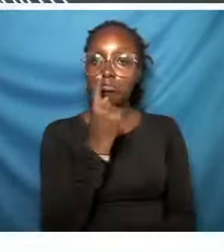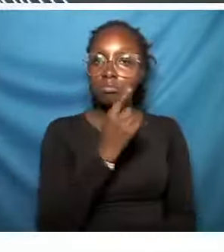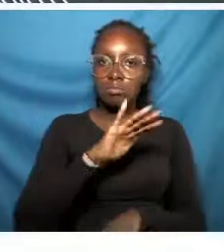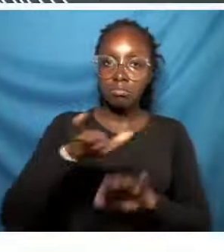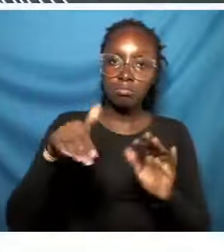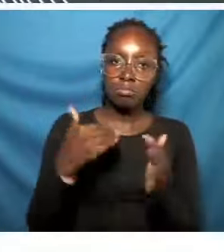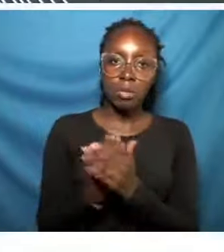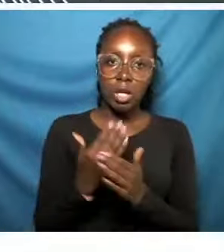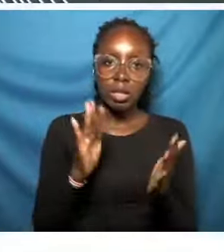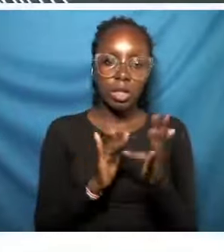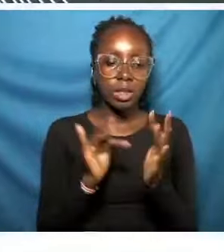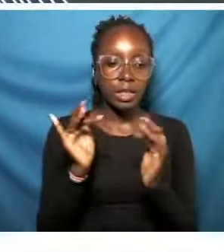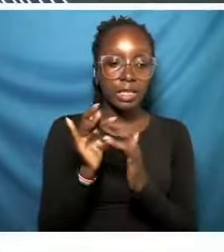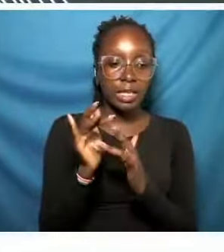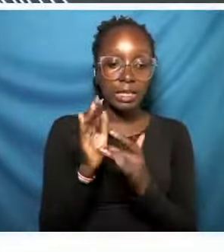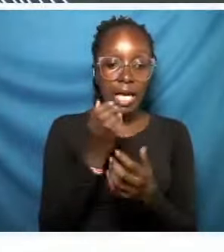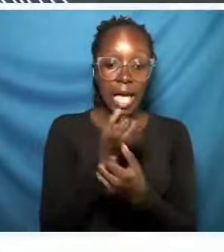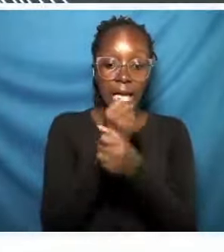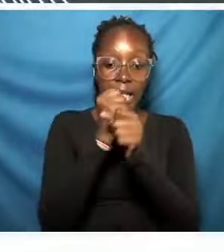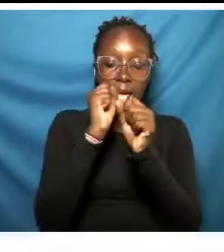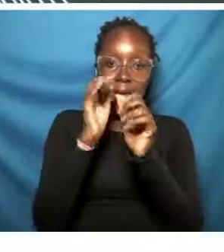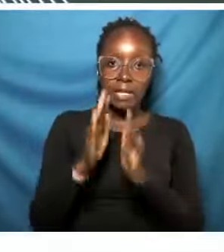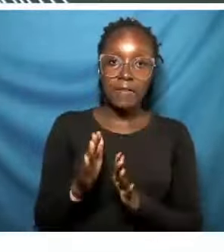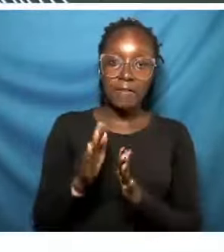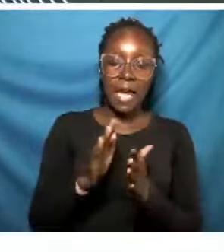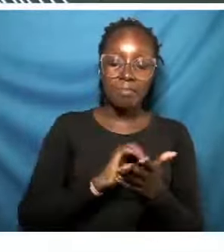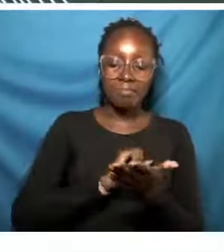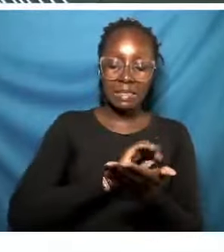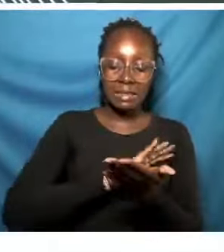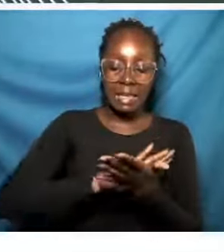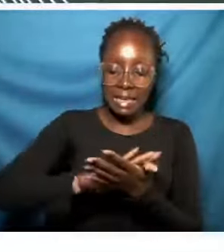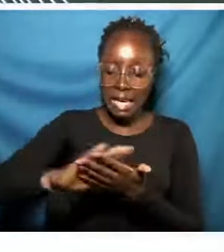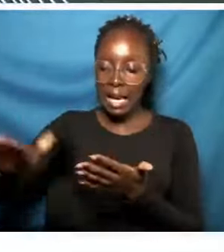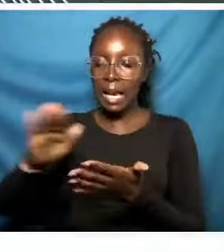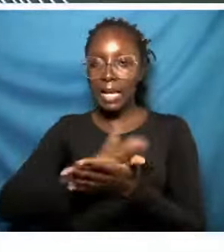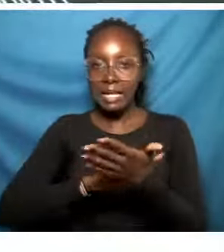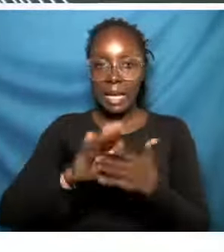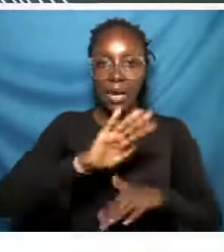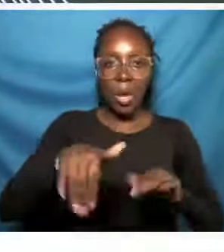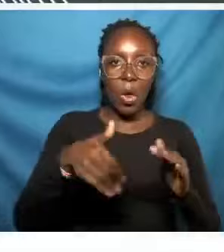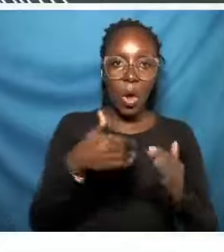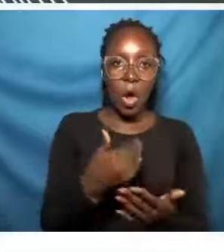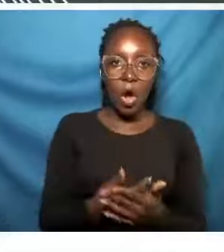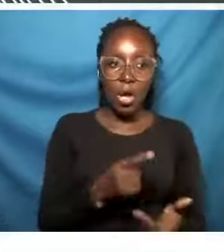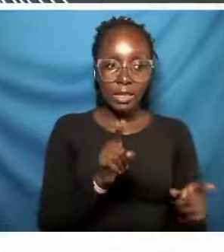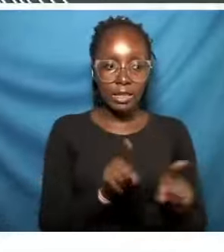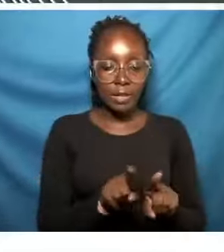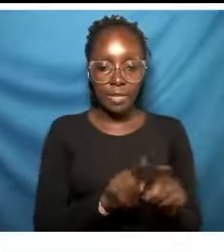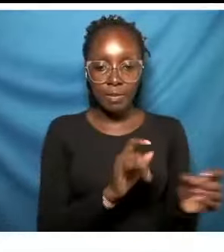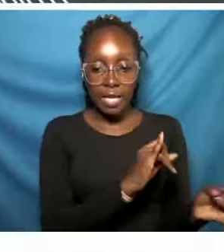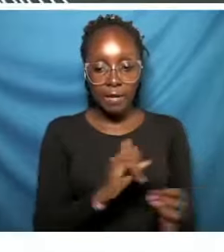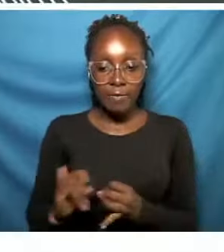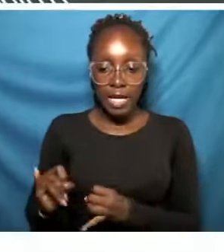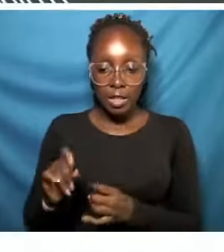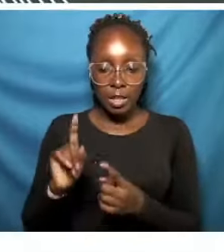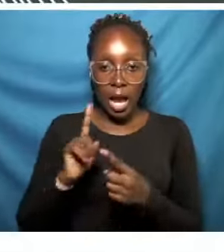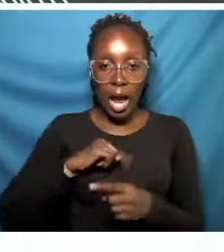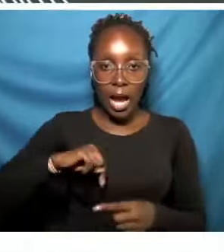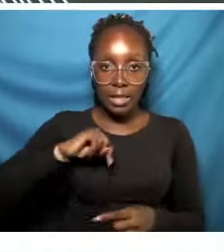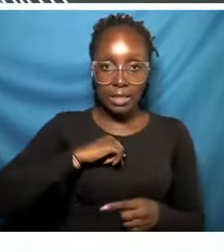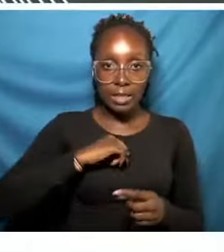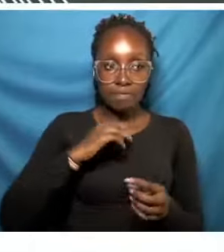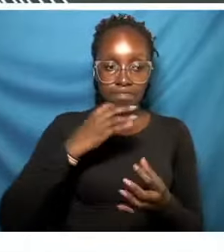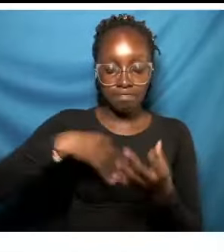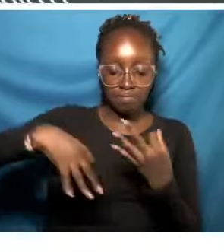Jesus Christ, our Savior, wipes away all our sins and invites us into fellowship when we repent. And so no matter